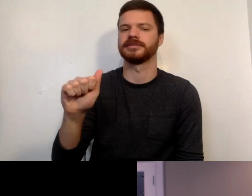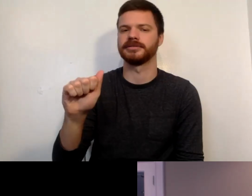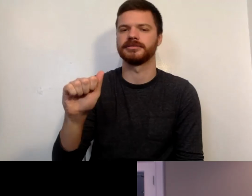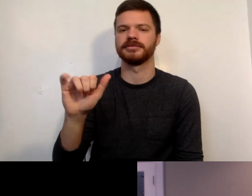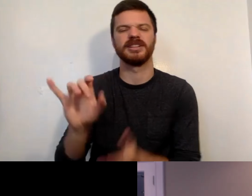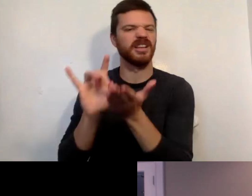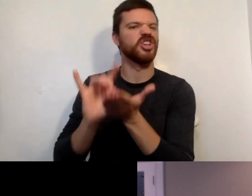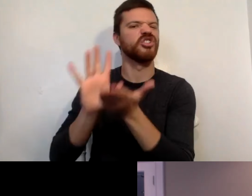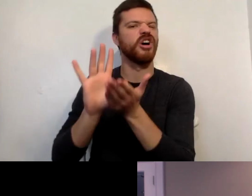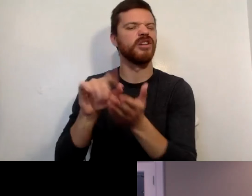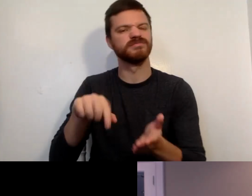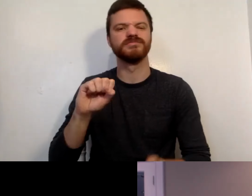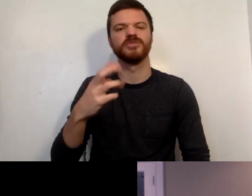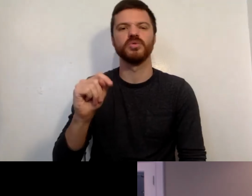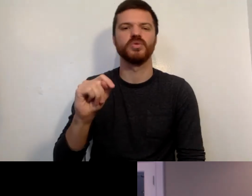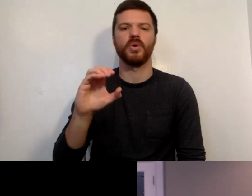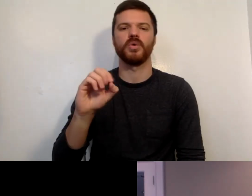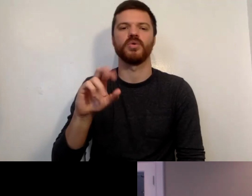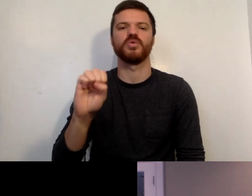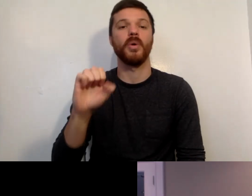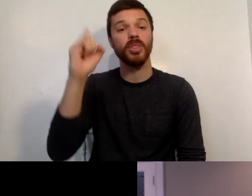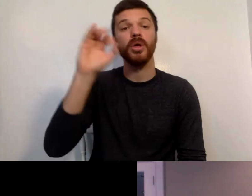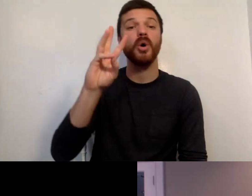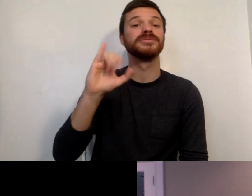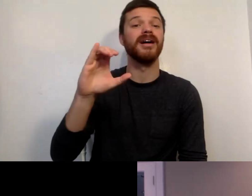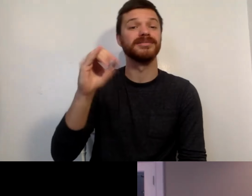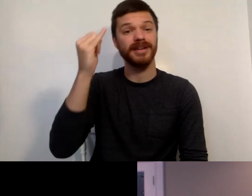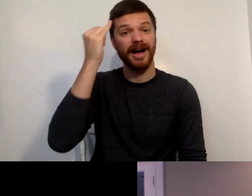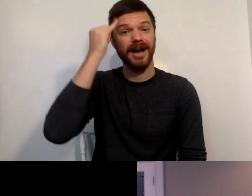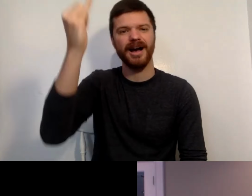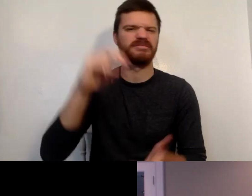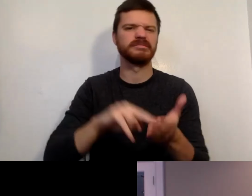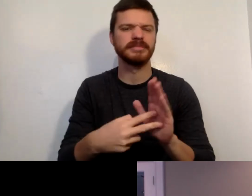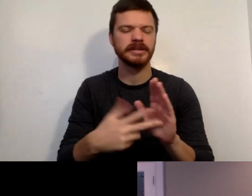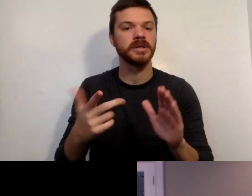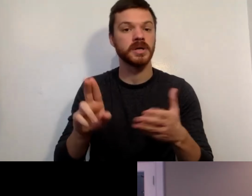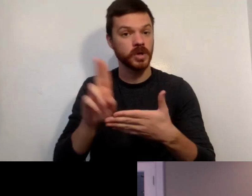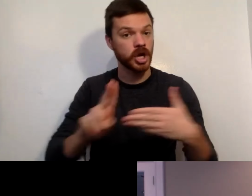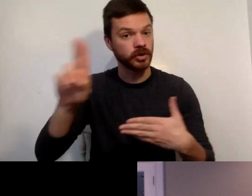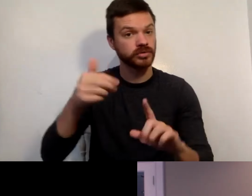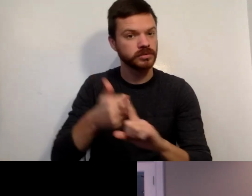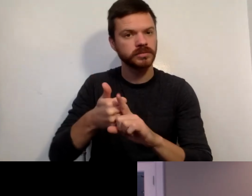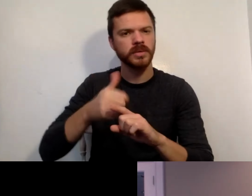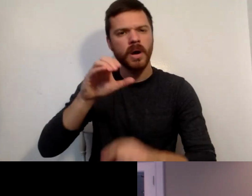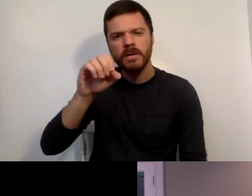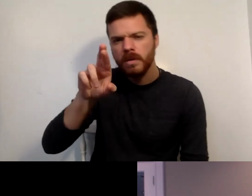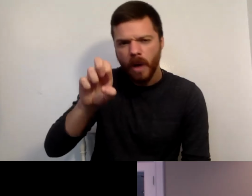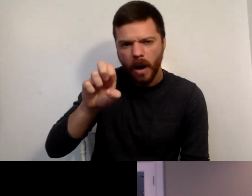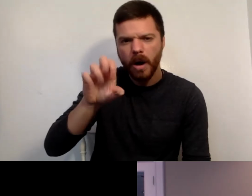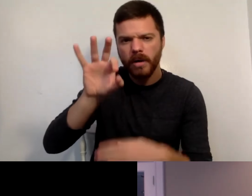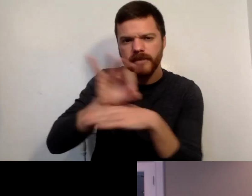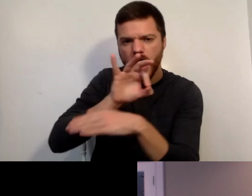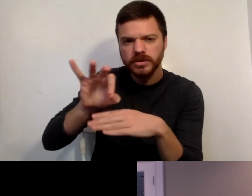short course. The Wisconsin idea is the idea that a university should, as its core function,